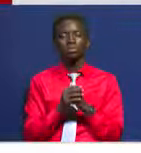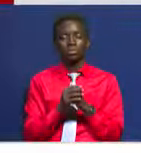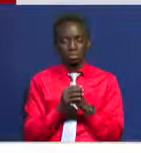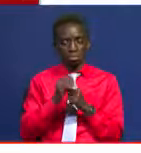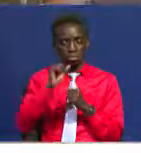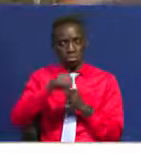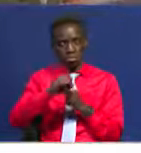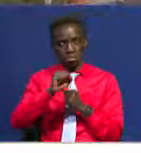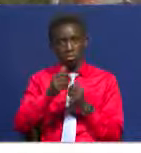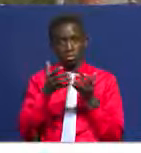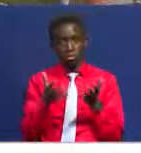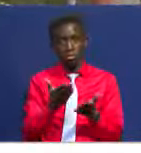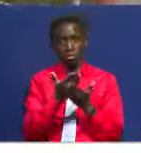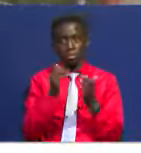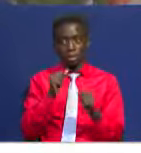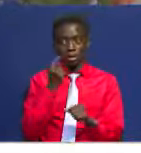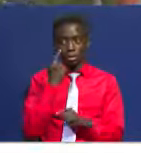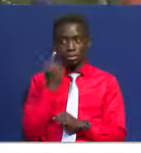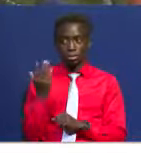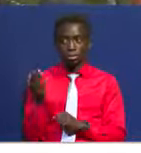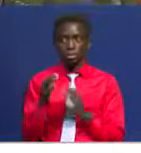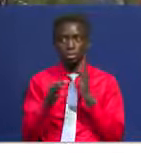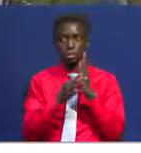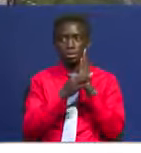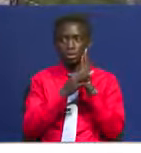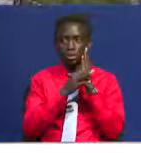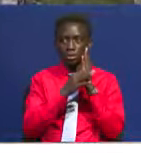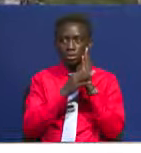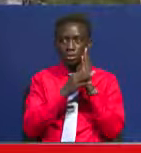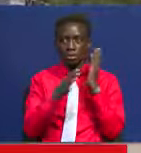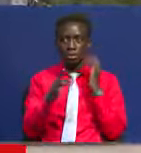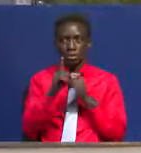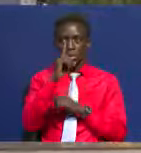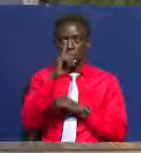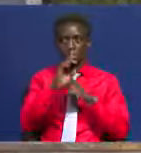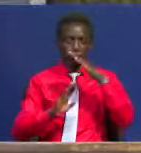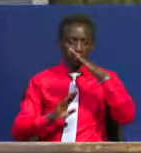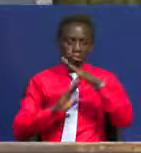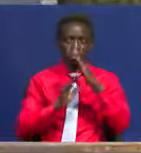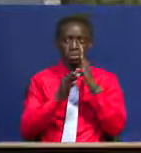course, you can see one of the most famous